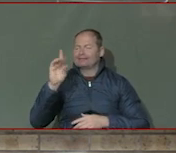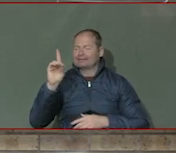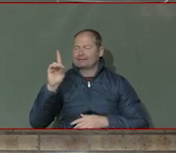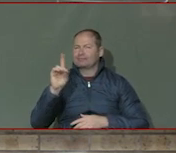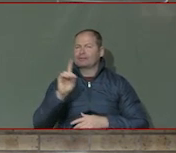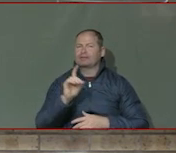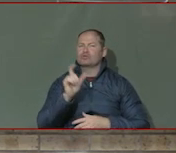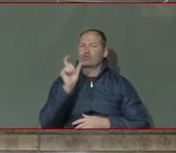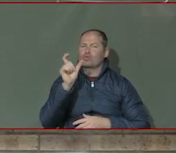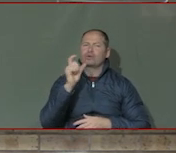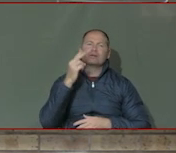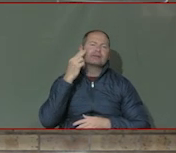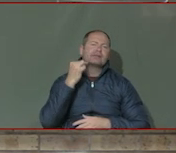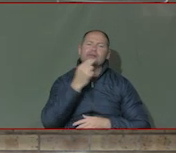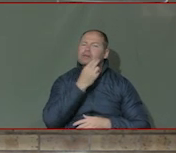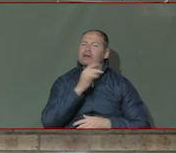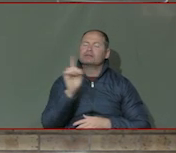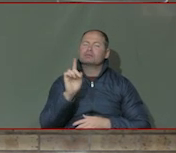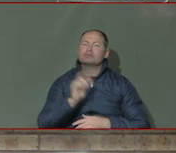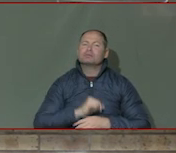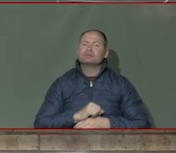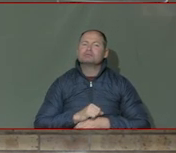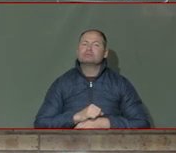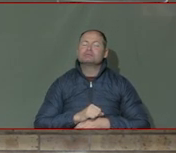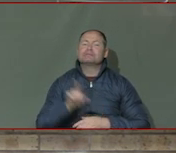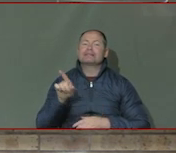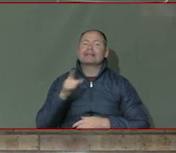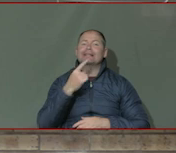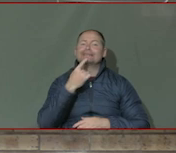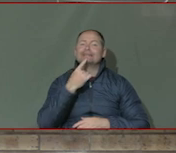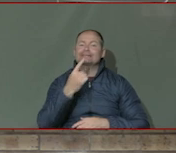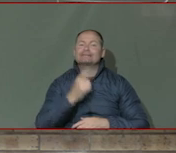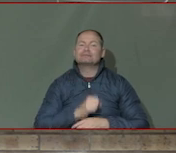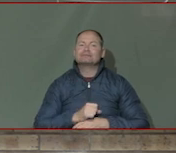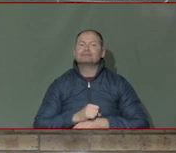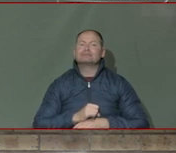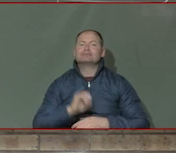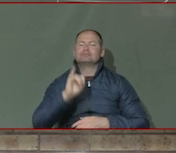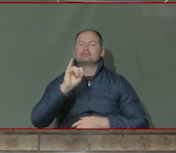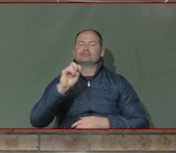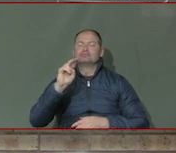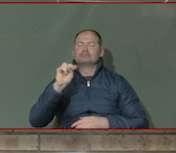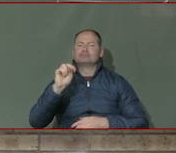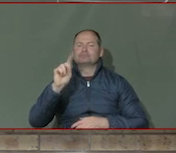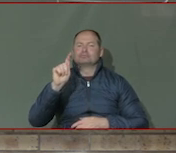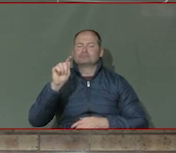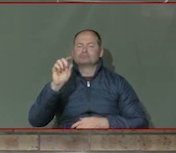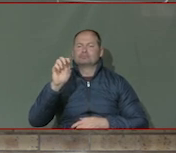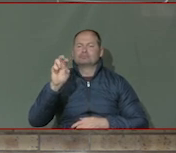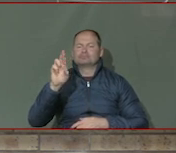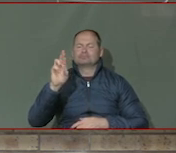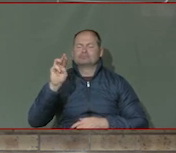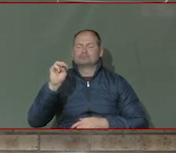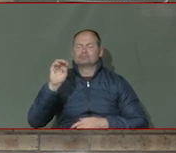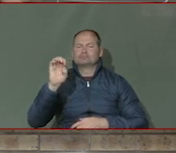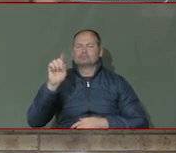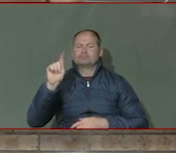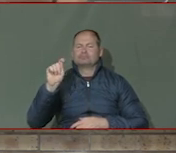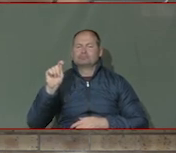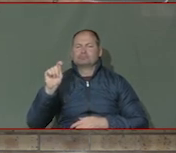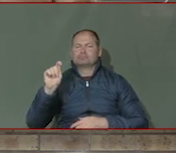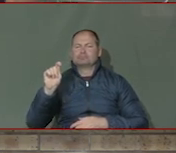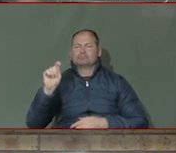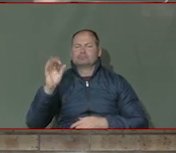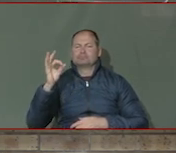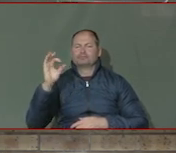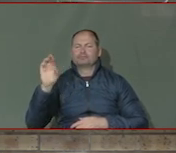there? Well done. They say it's an intermediate form. The phenotype of the F1, the